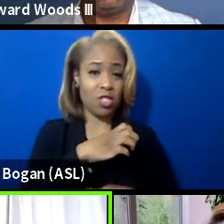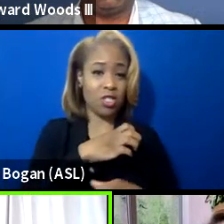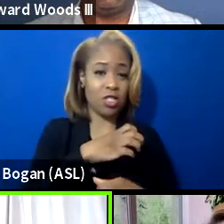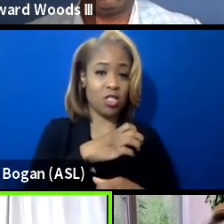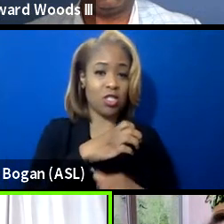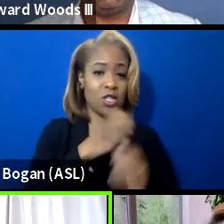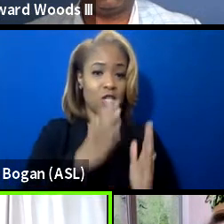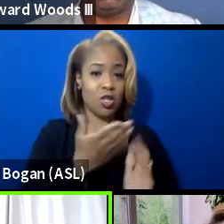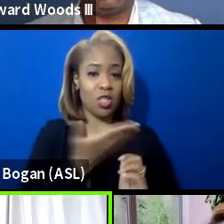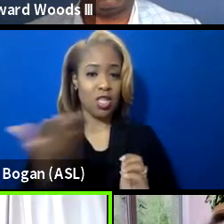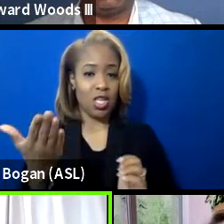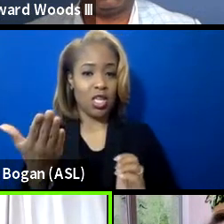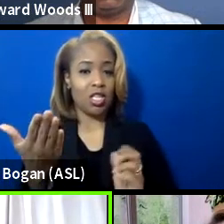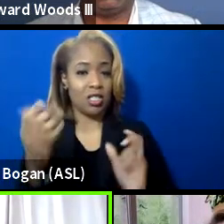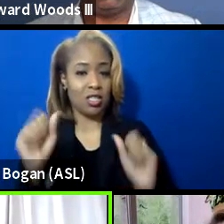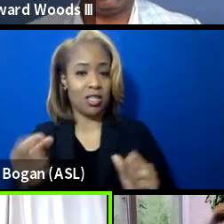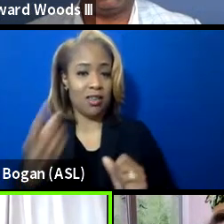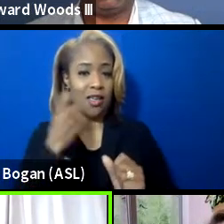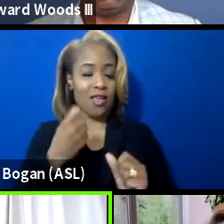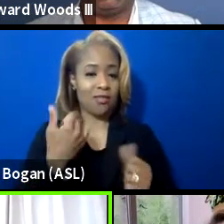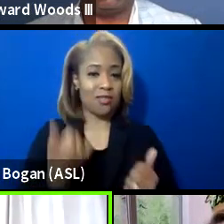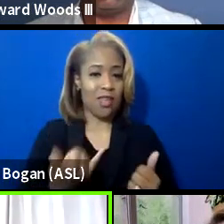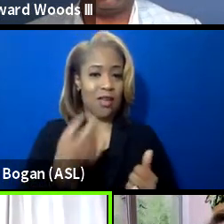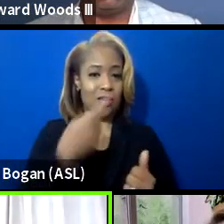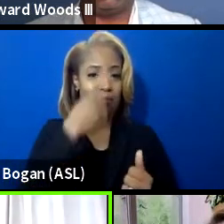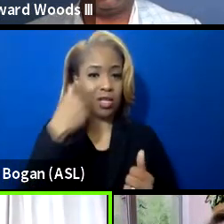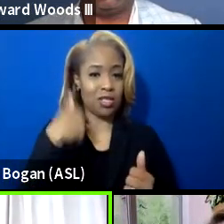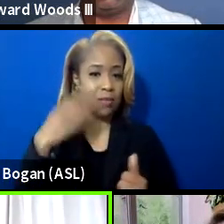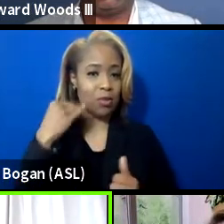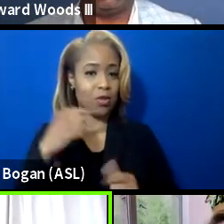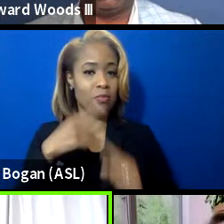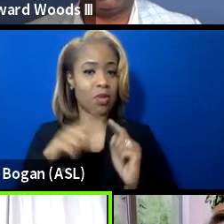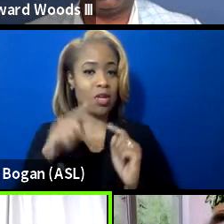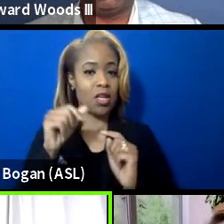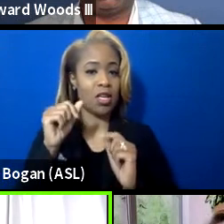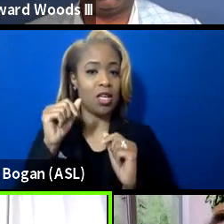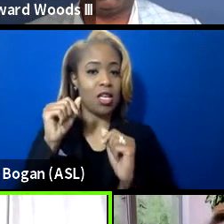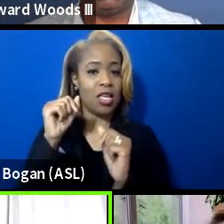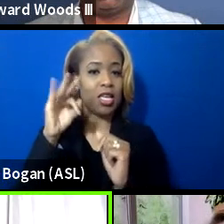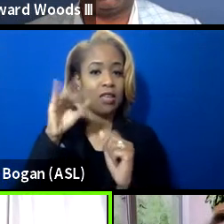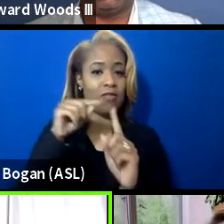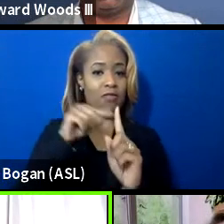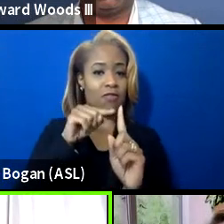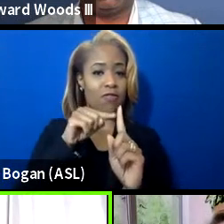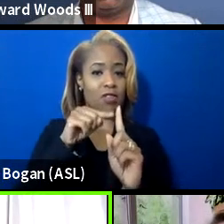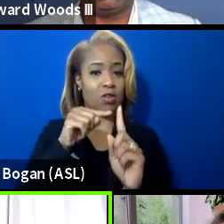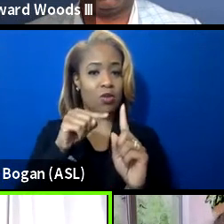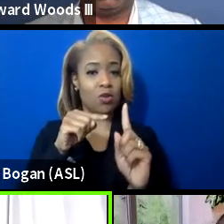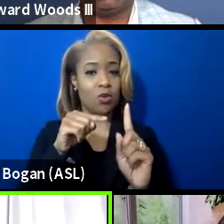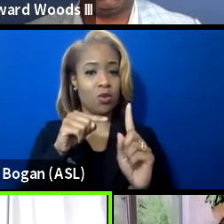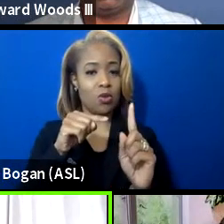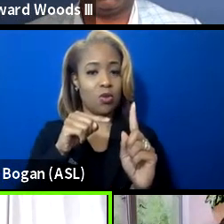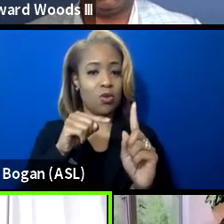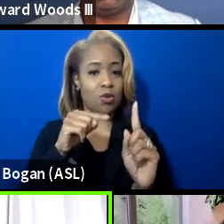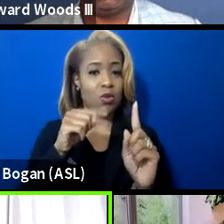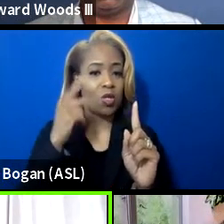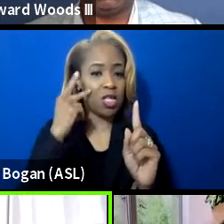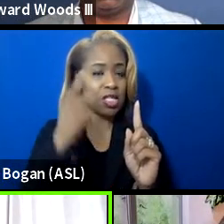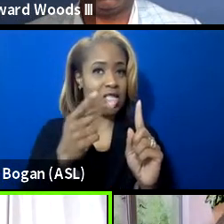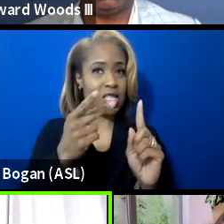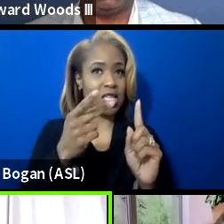I'm experiencing it. But if you titrate someone's senses, right? You see a little bit every